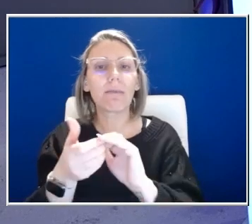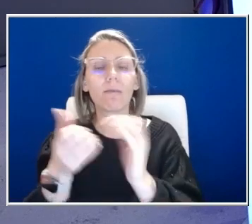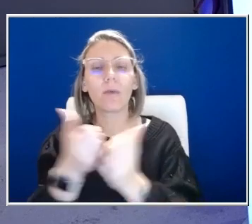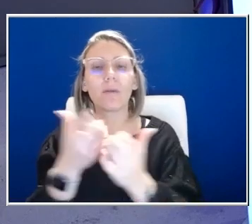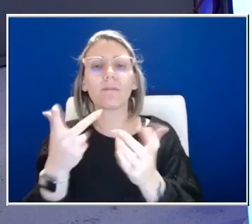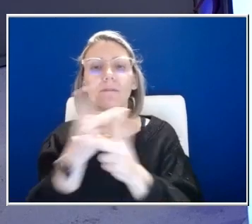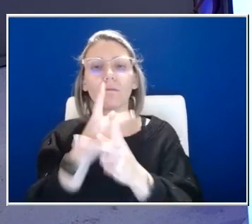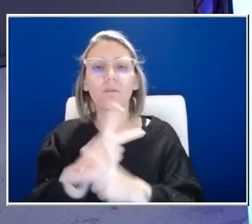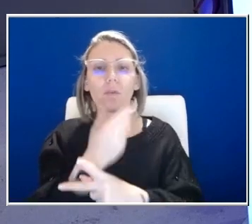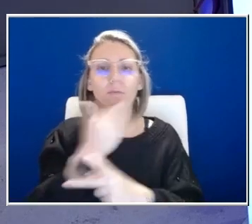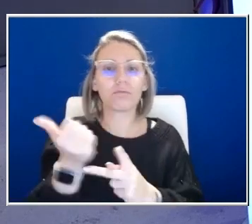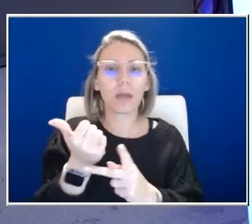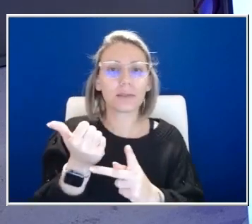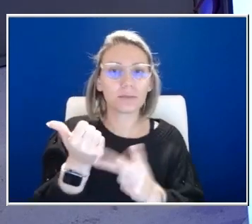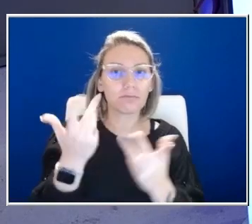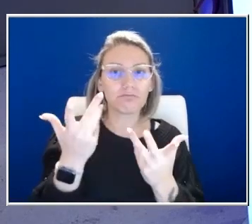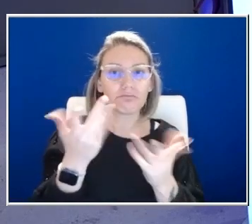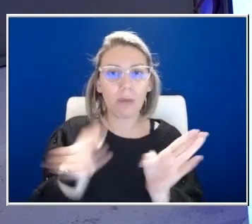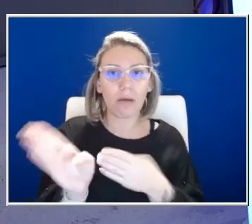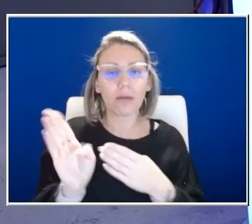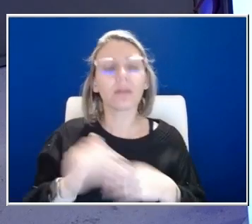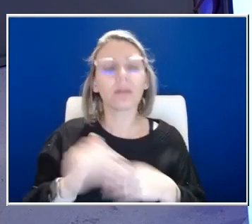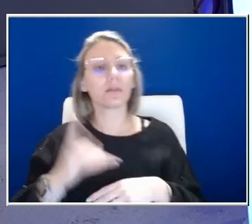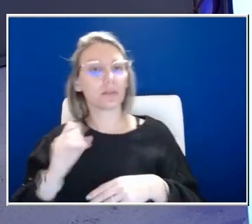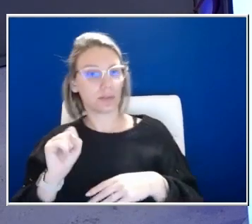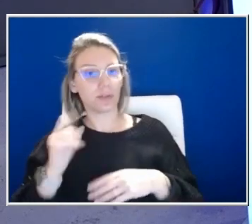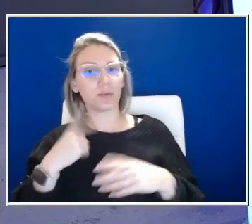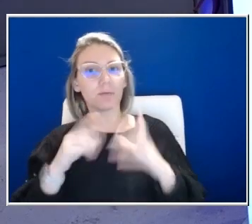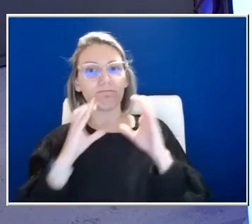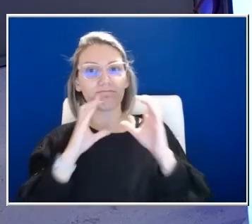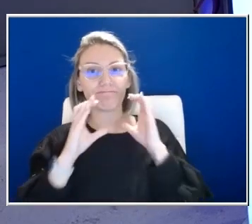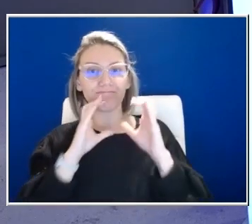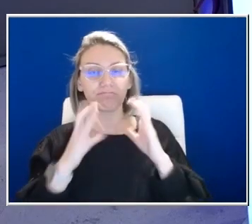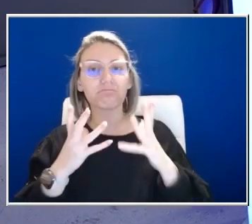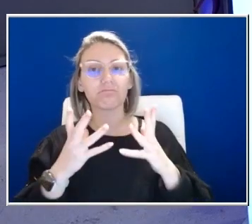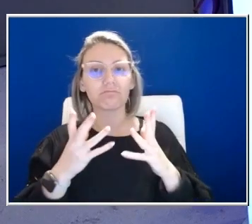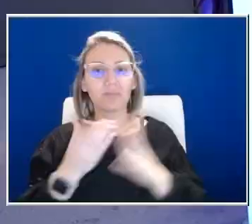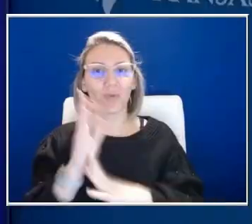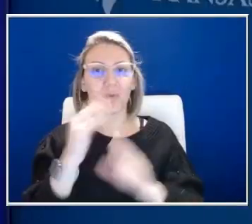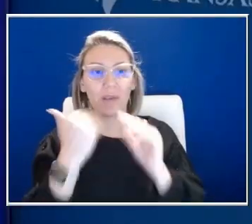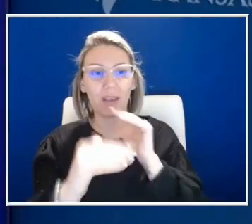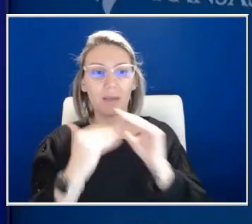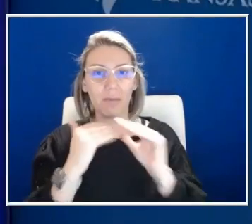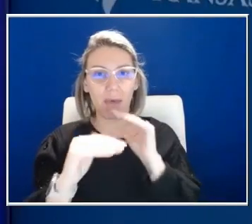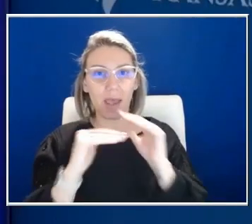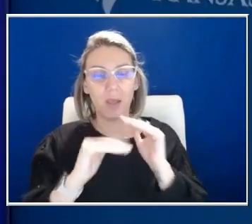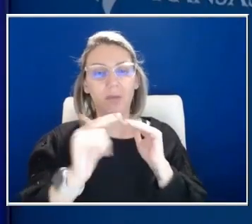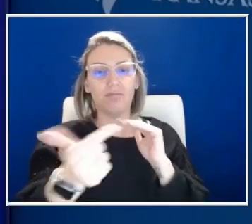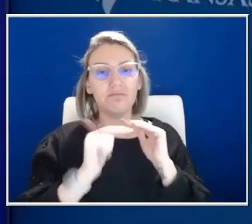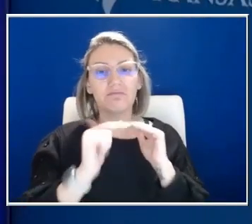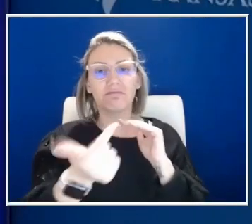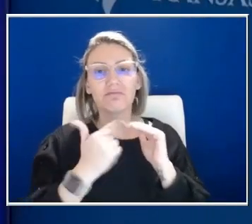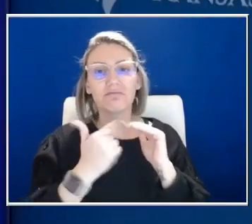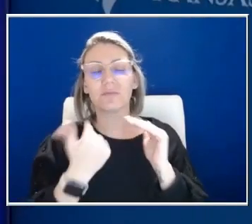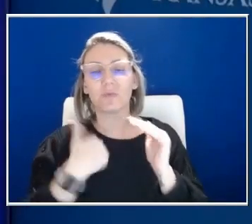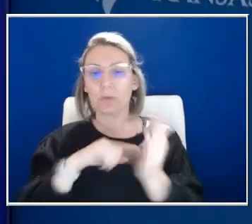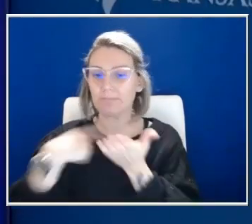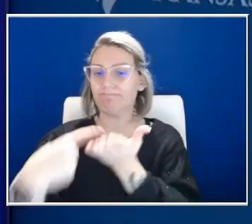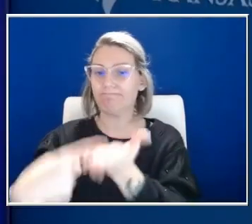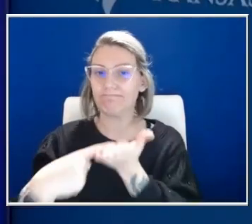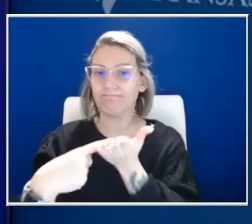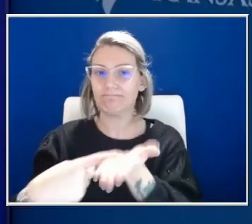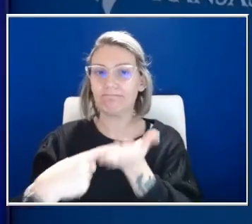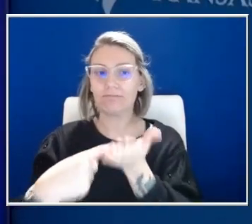route? Yeah, I mean, we communicated, a lot of it was done actually through email, but yeah, I mean, we just discussed this, and I think we